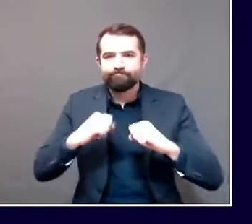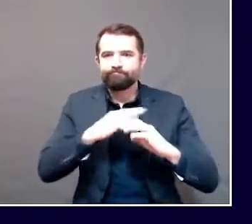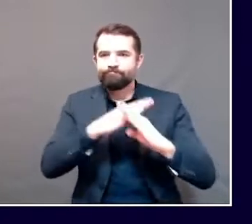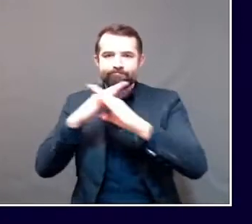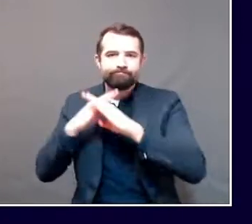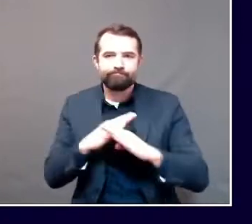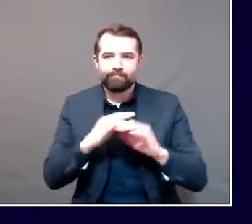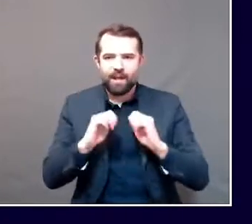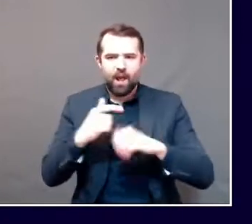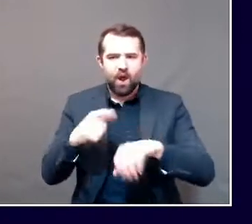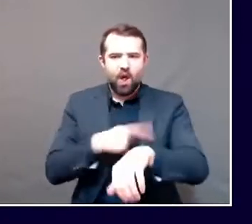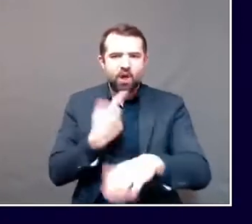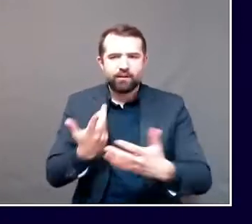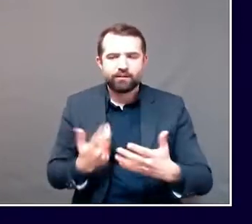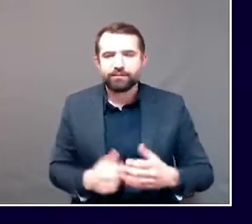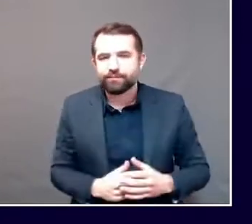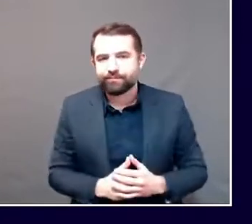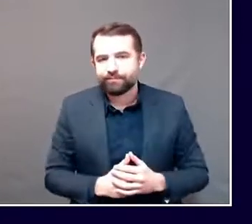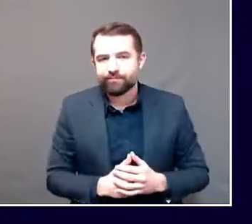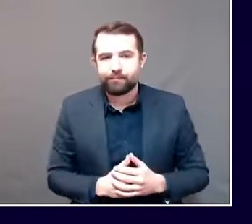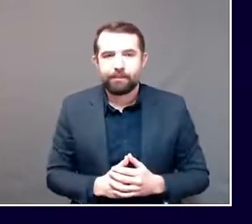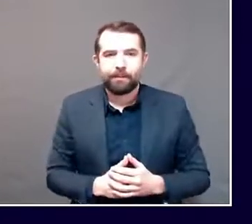that